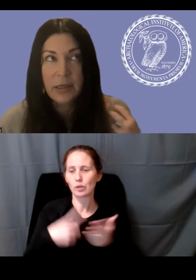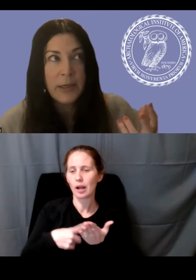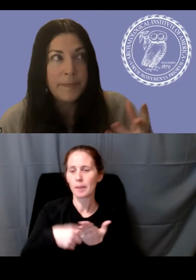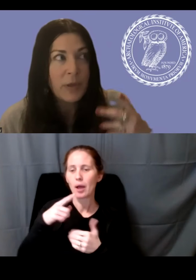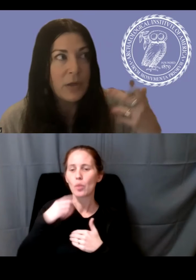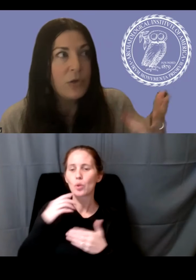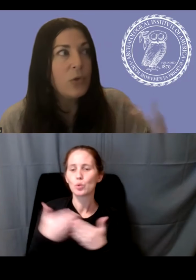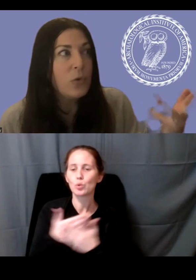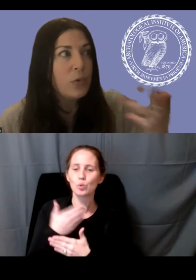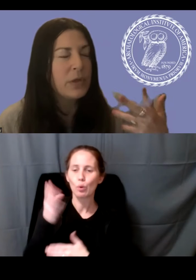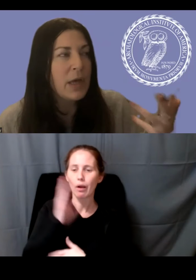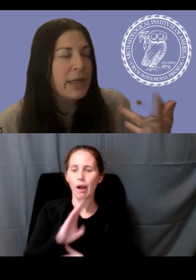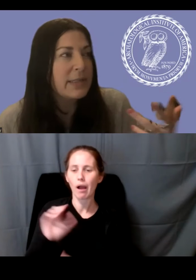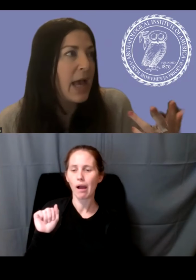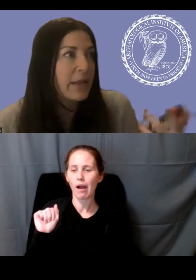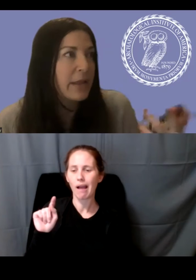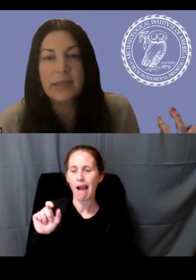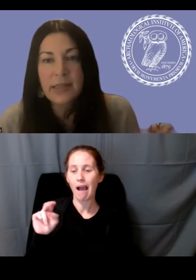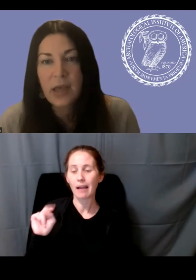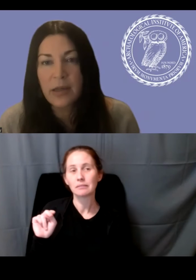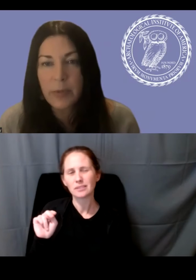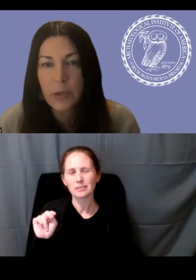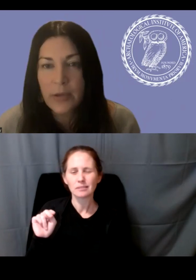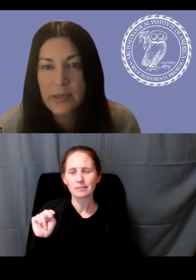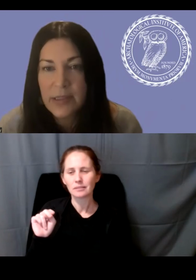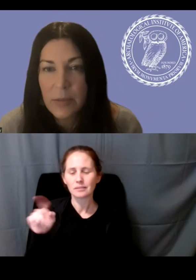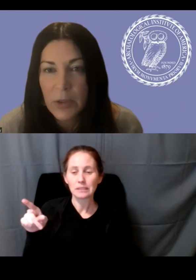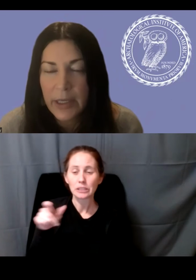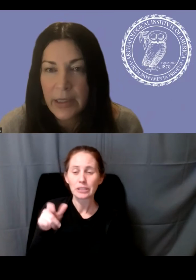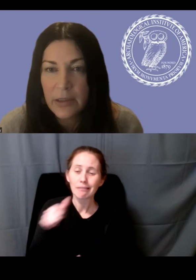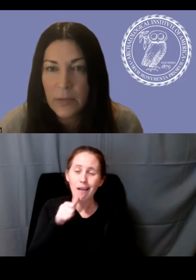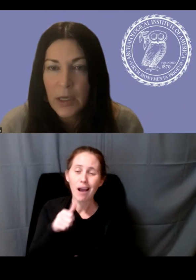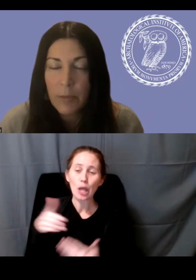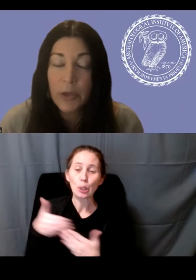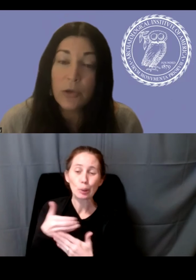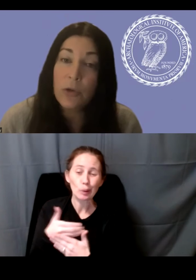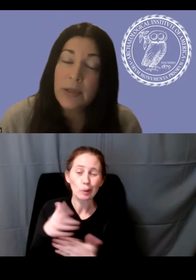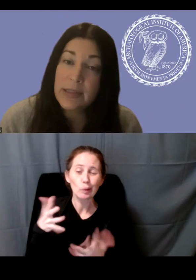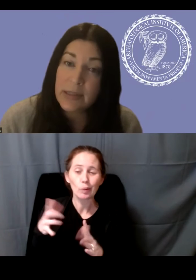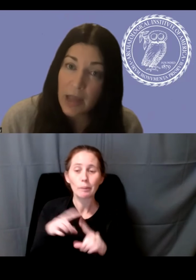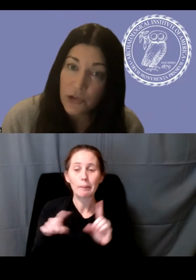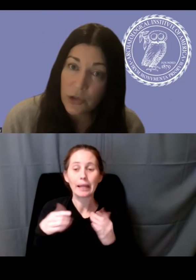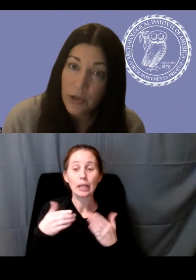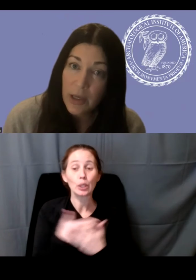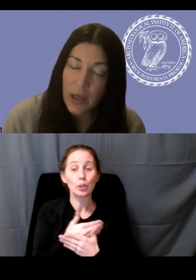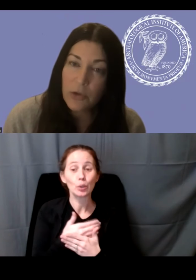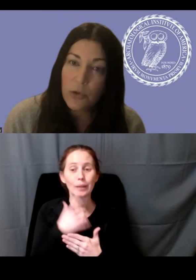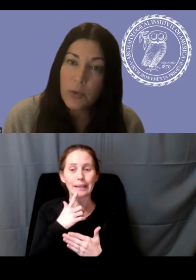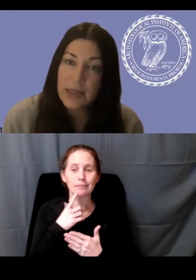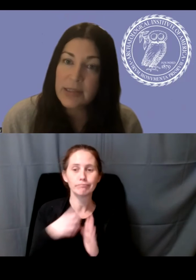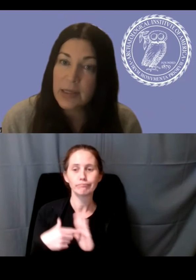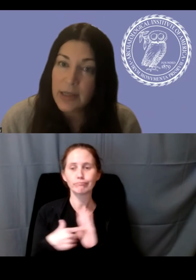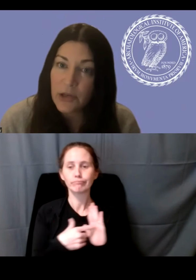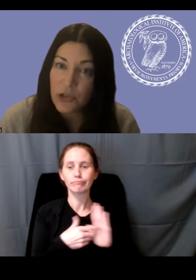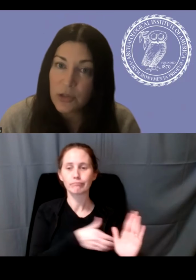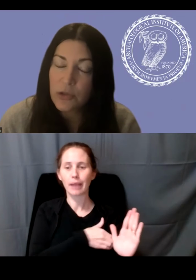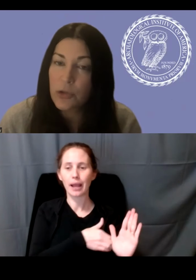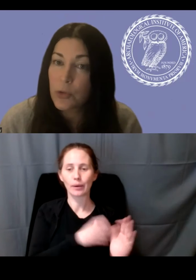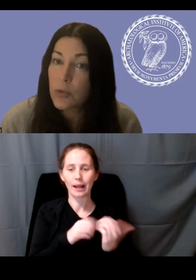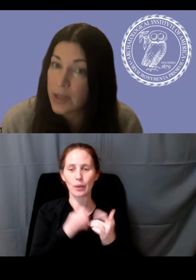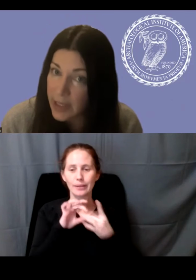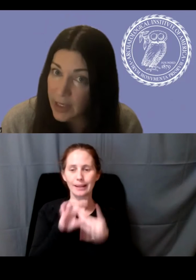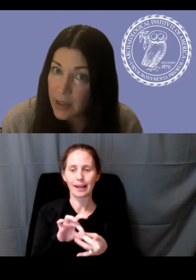Aten. New, not exactly. Yes, this god has been around since the Middle Kingdom, but new in stature and new in its